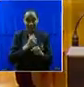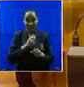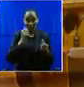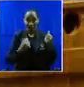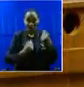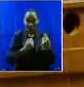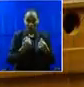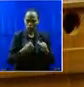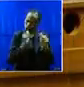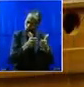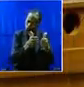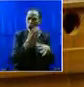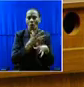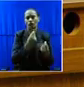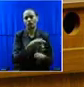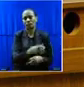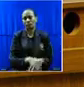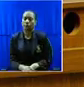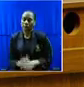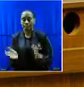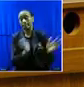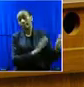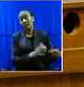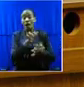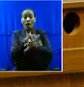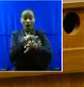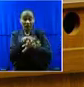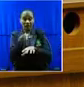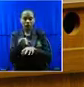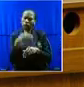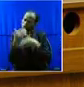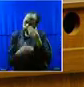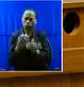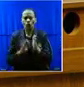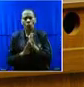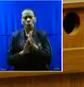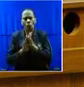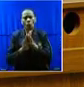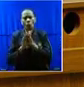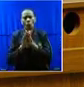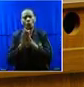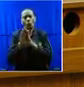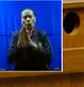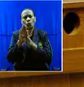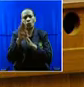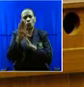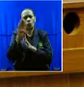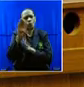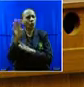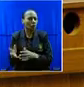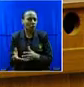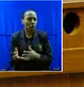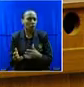Our agricultural sector has continued to grow with a bumper maize harvest